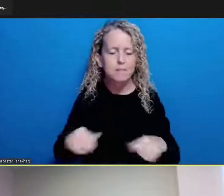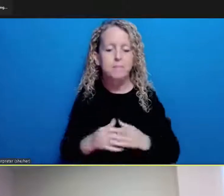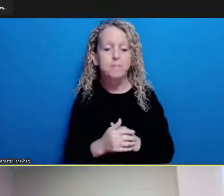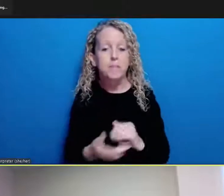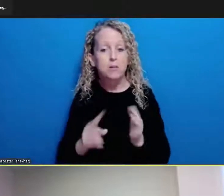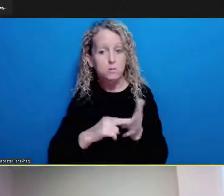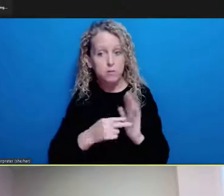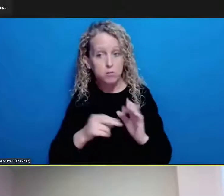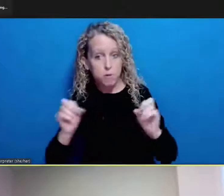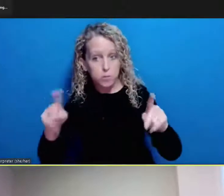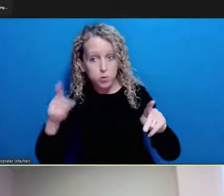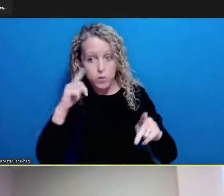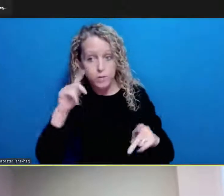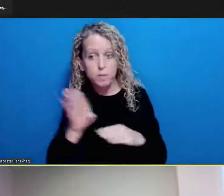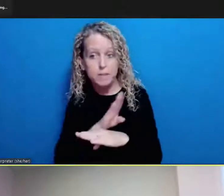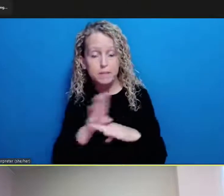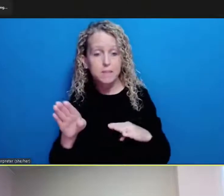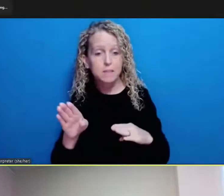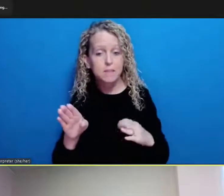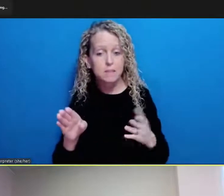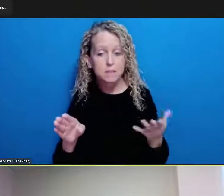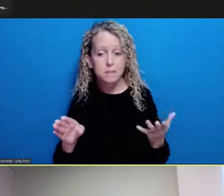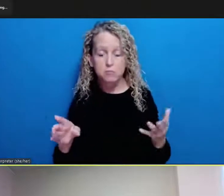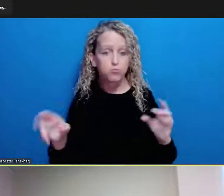is significant. And of course,